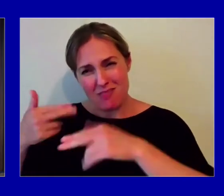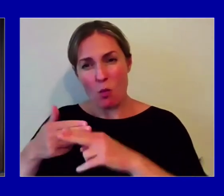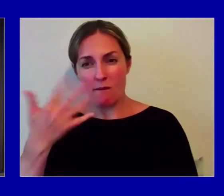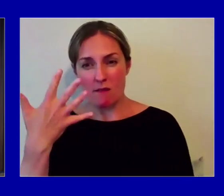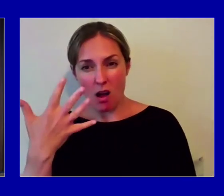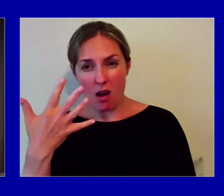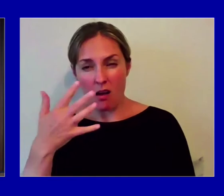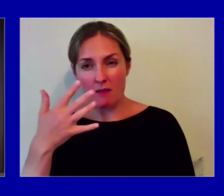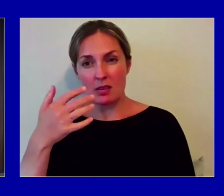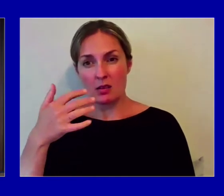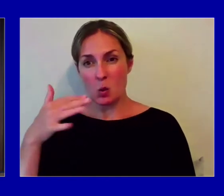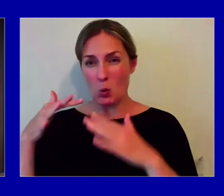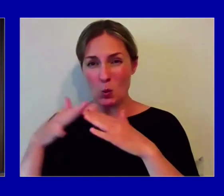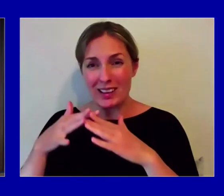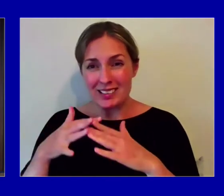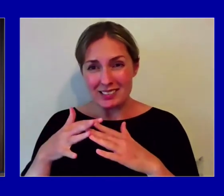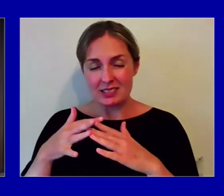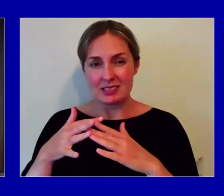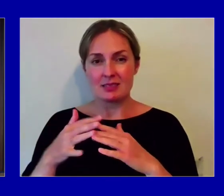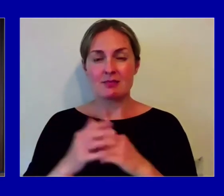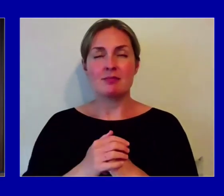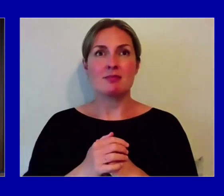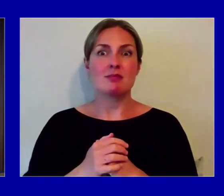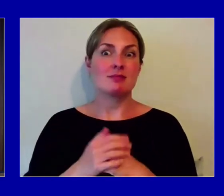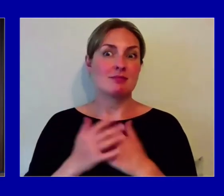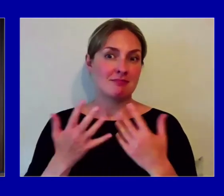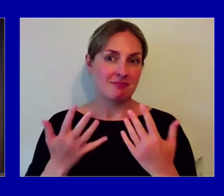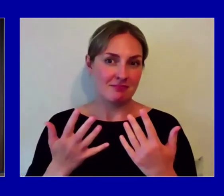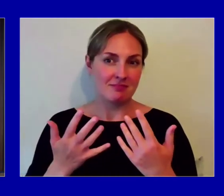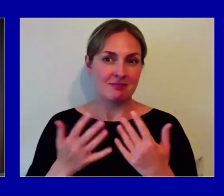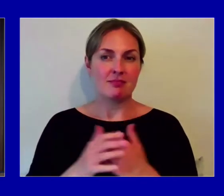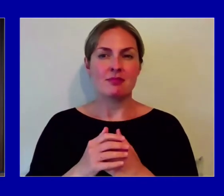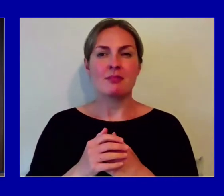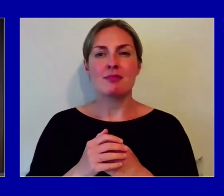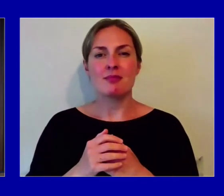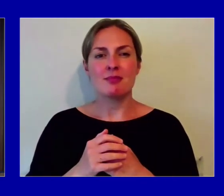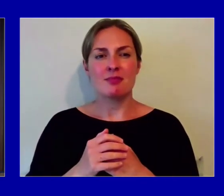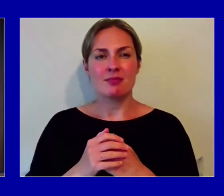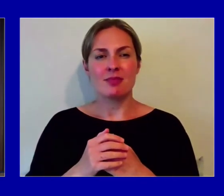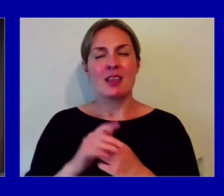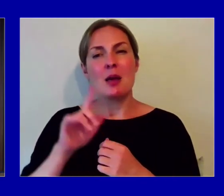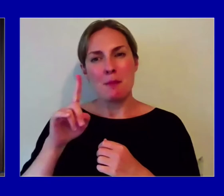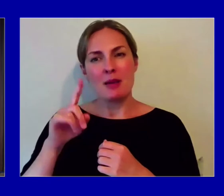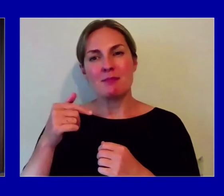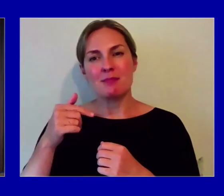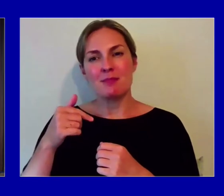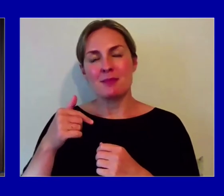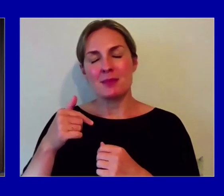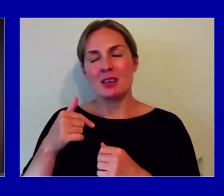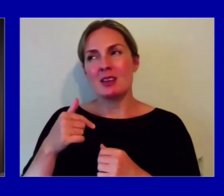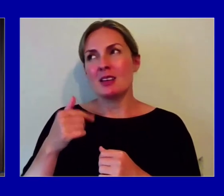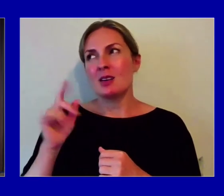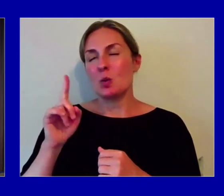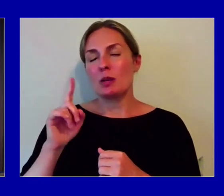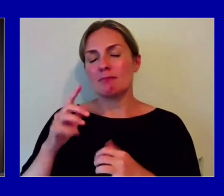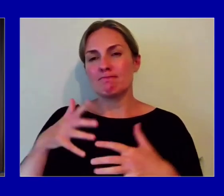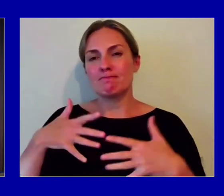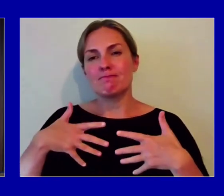disturbed, um, me was having lost our crops because we'd put a lot of work into it.